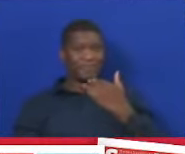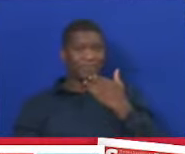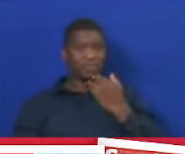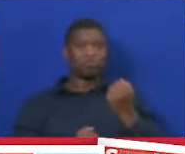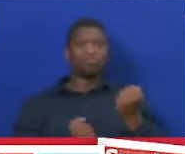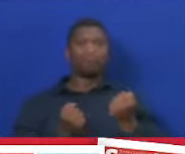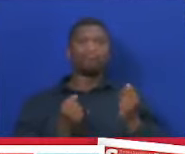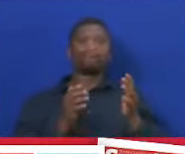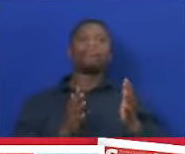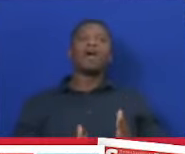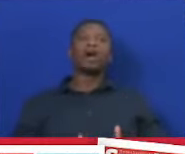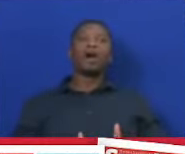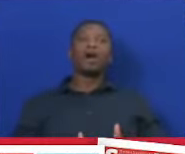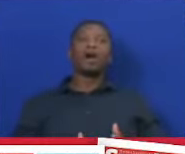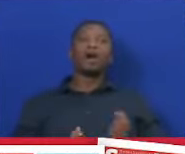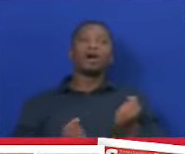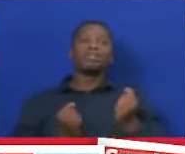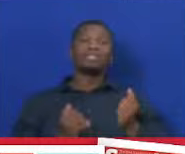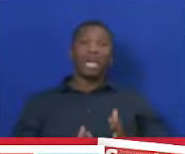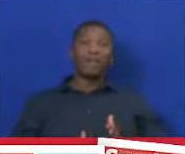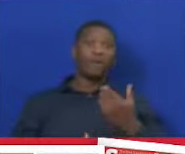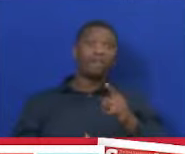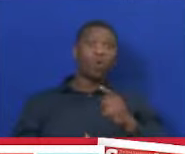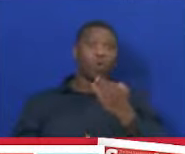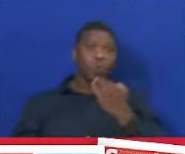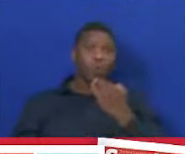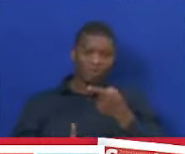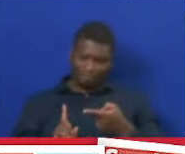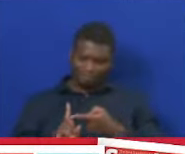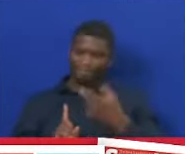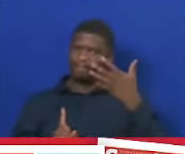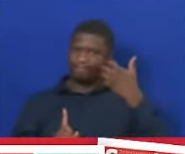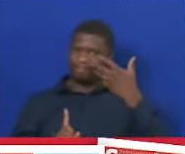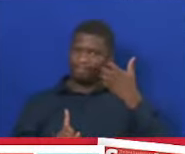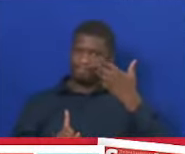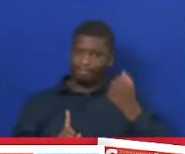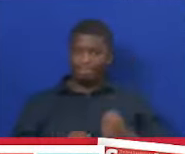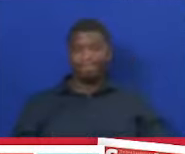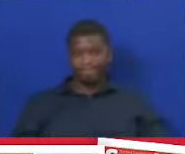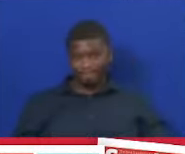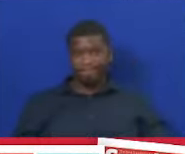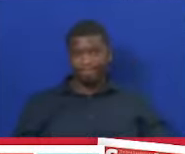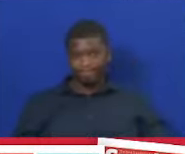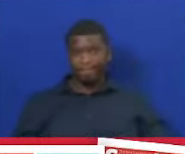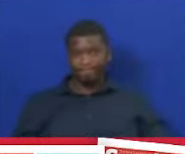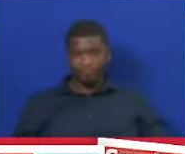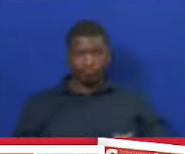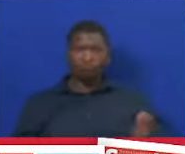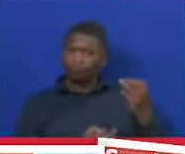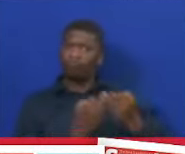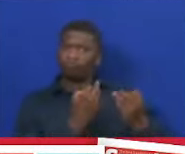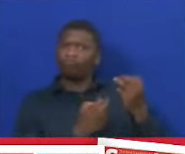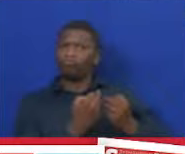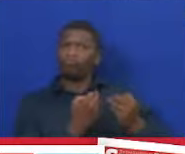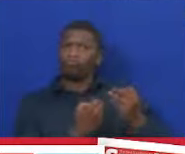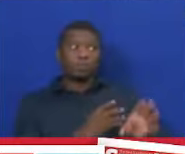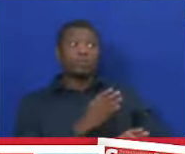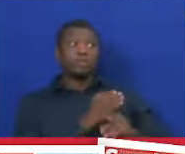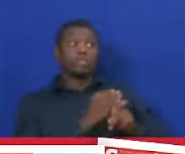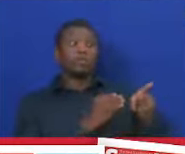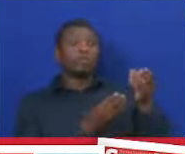Mr. Matlala. He further informed me that he had received